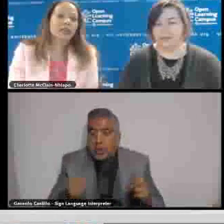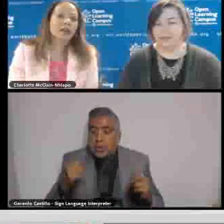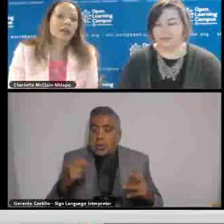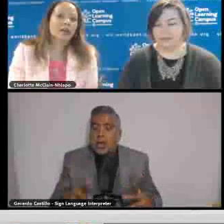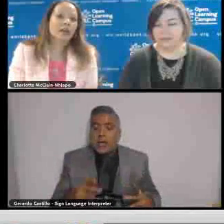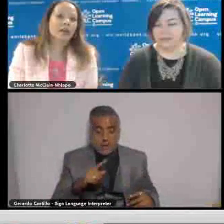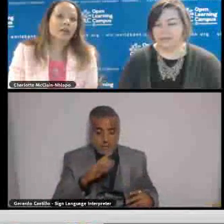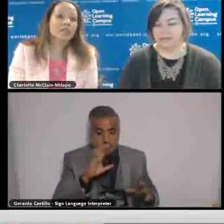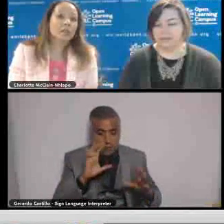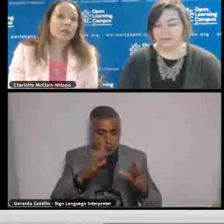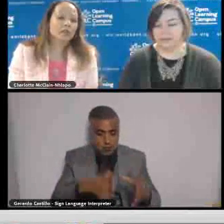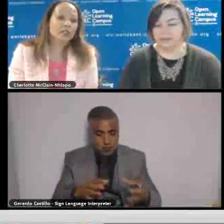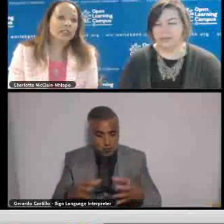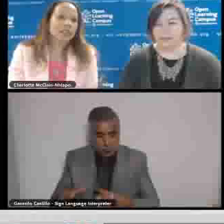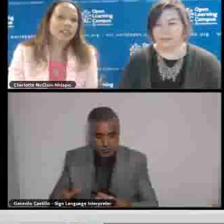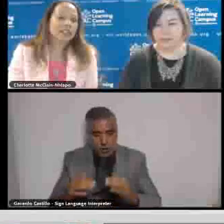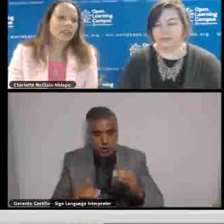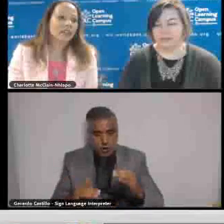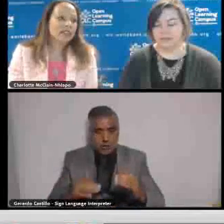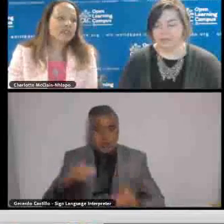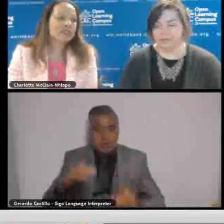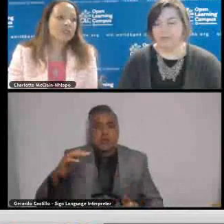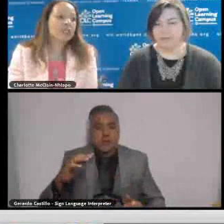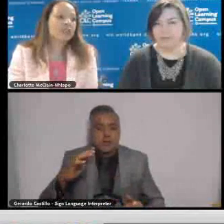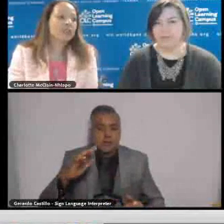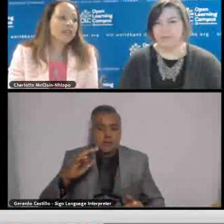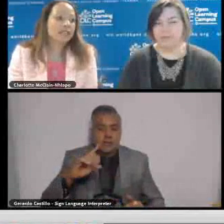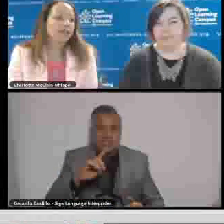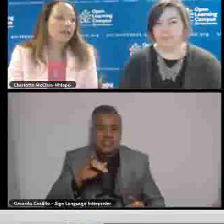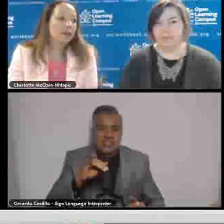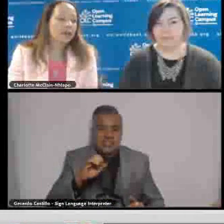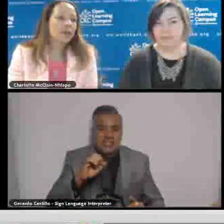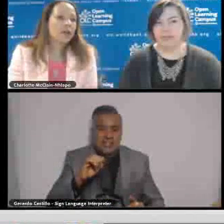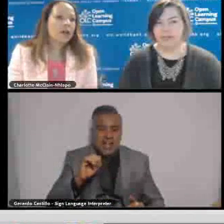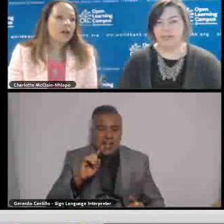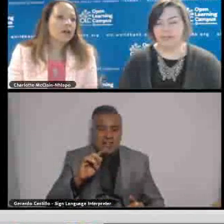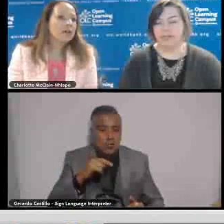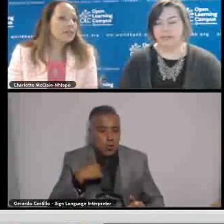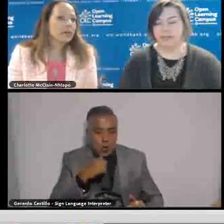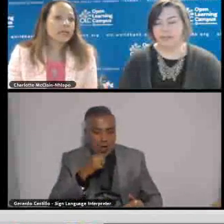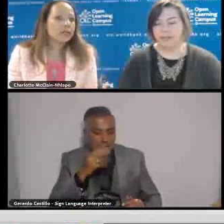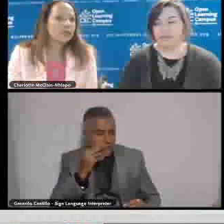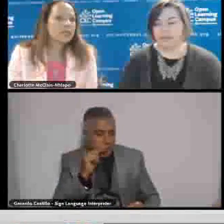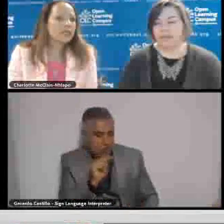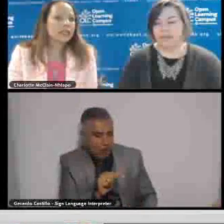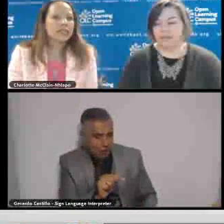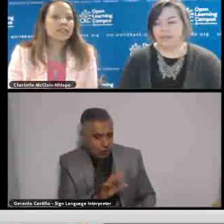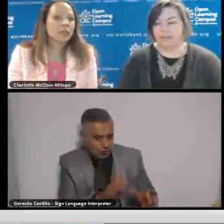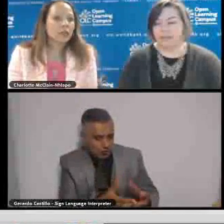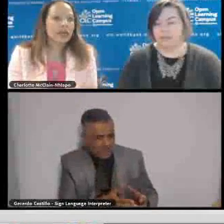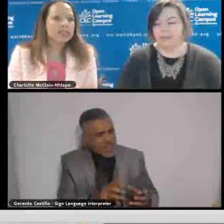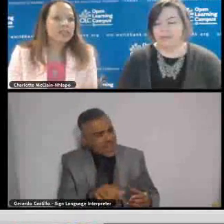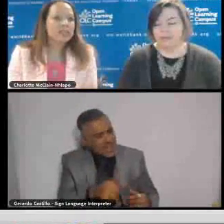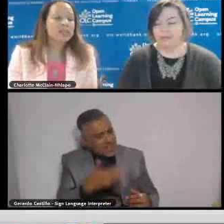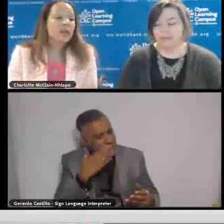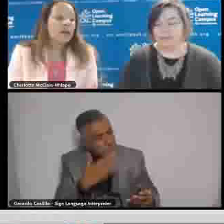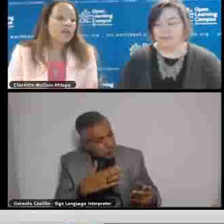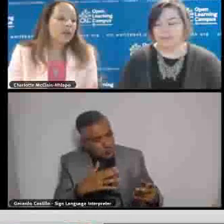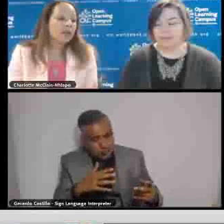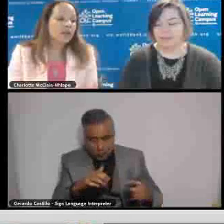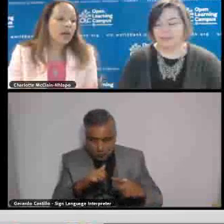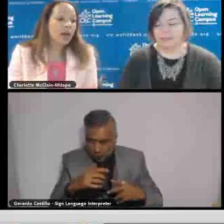are disproportionately disadvantaged, we don't have data on. So any thoughts, any kind of good practices